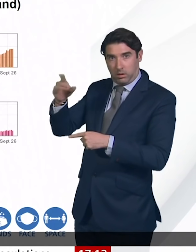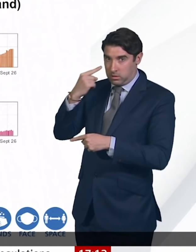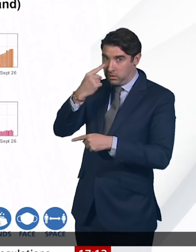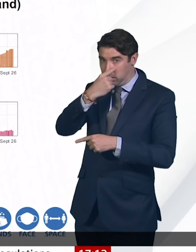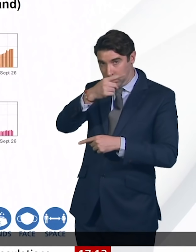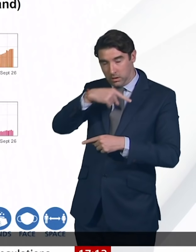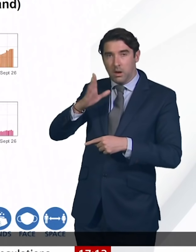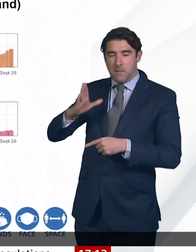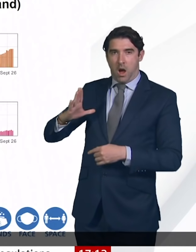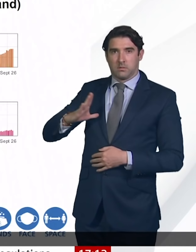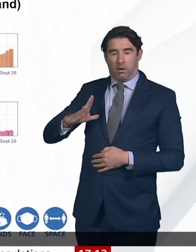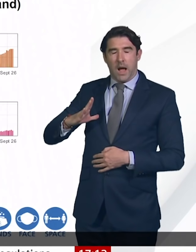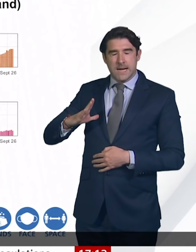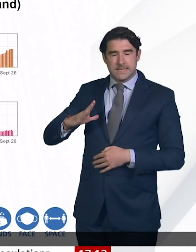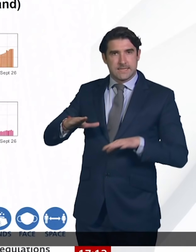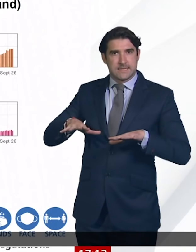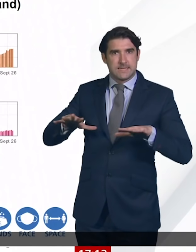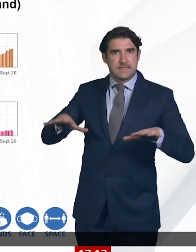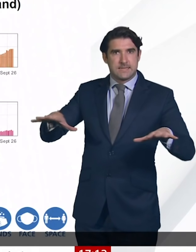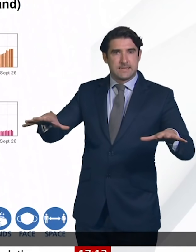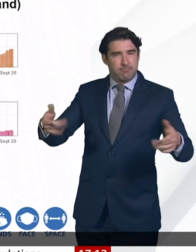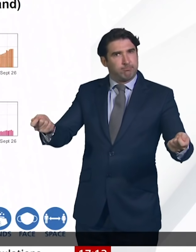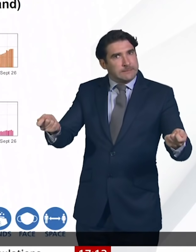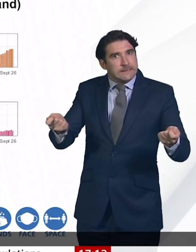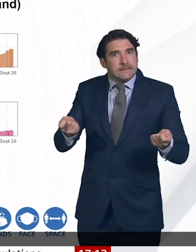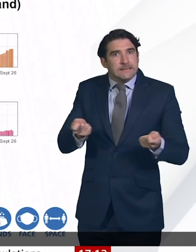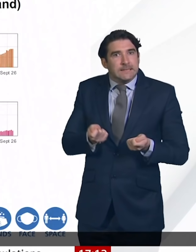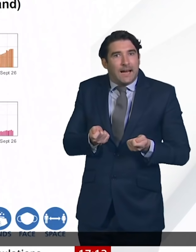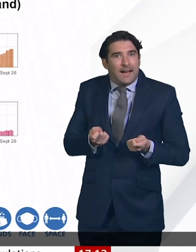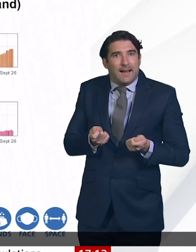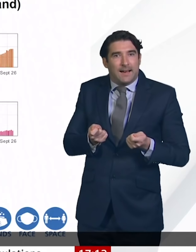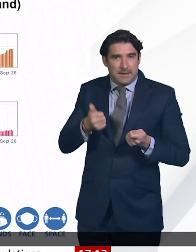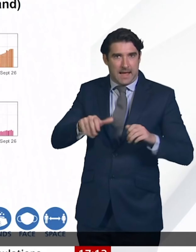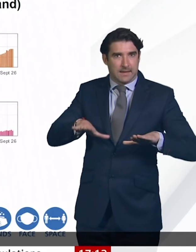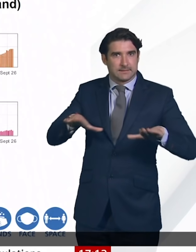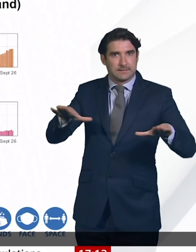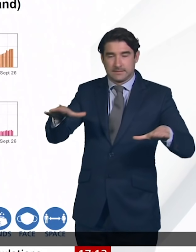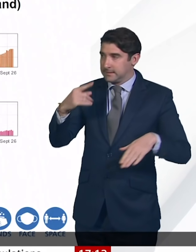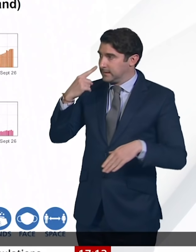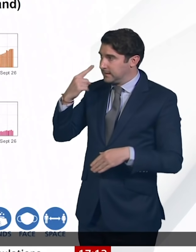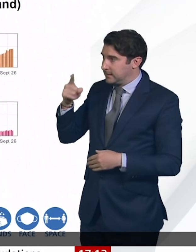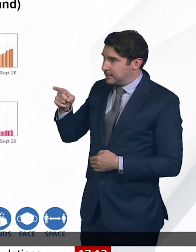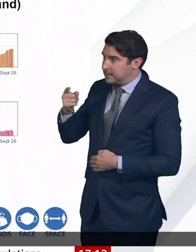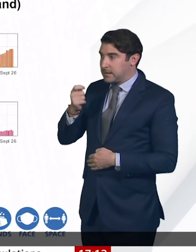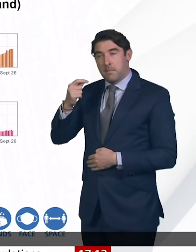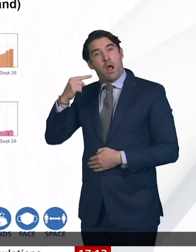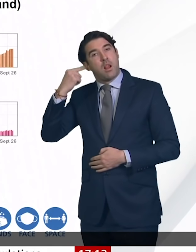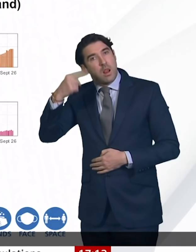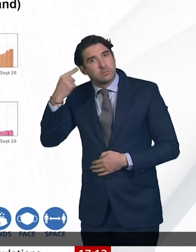rapid pace. In other areas, this is rather slower, and London and the Midlands are between these